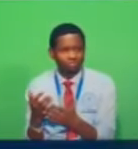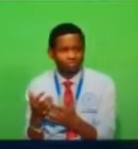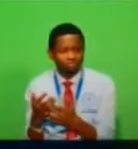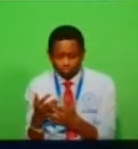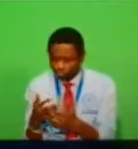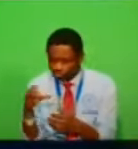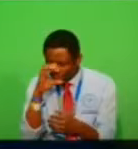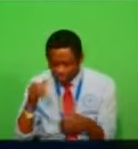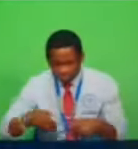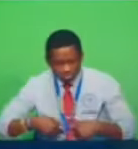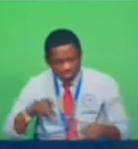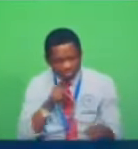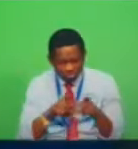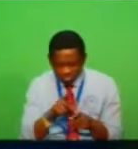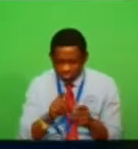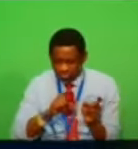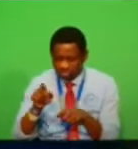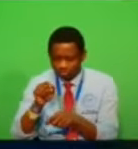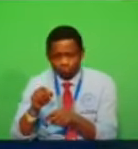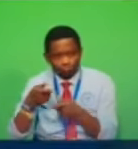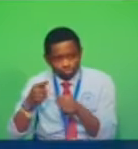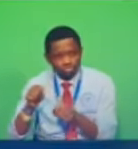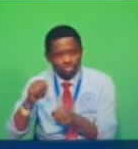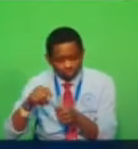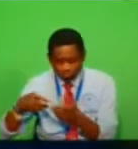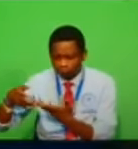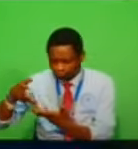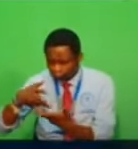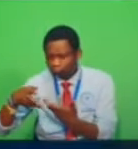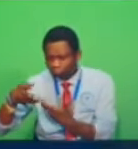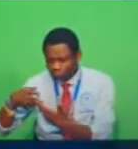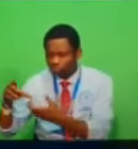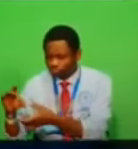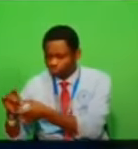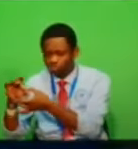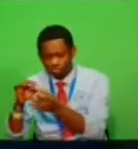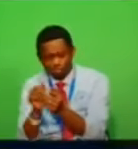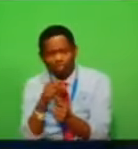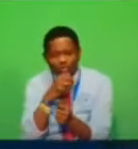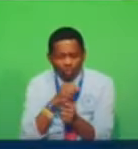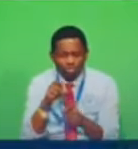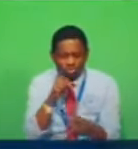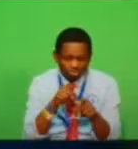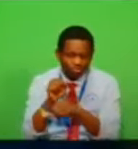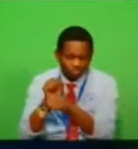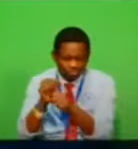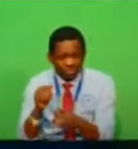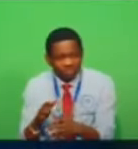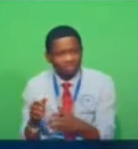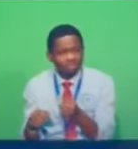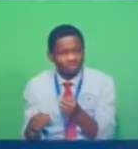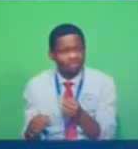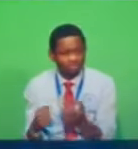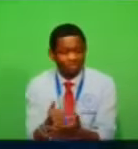now. They were looking for young interns that could be mixed and kind of matching them up with the older generational workers and helping